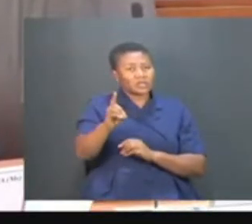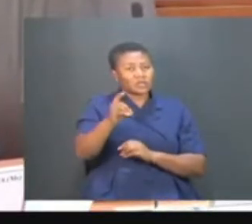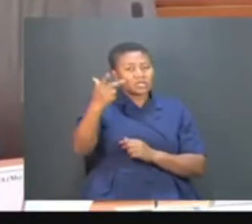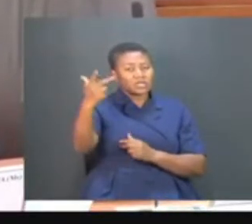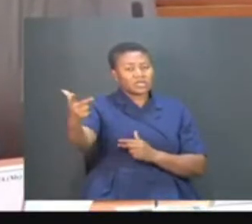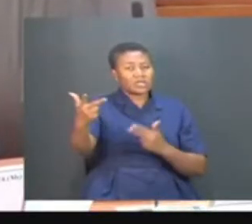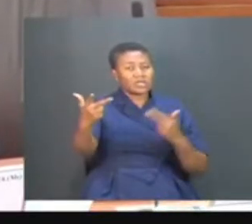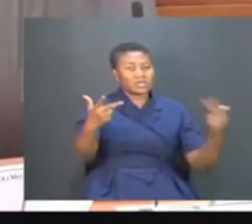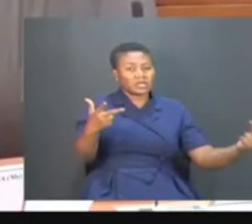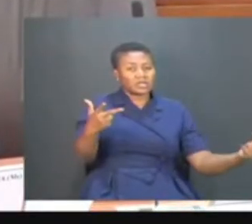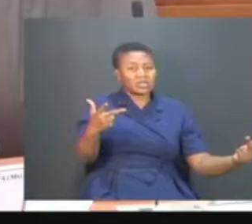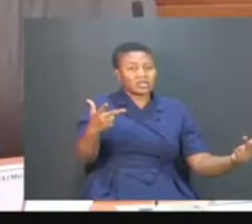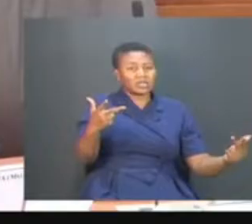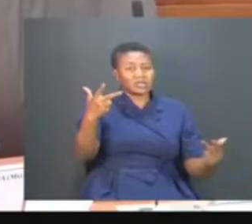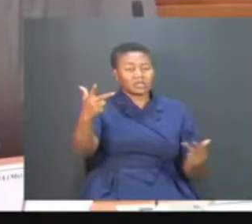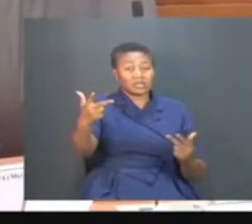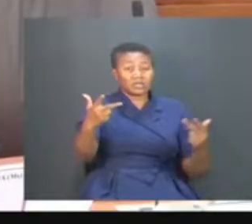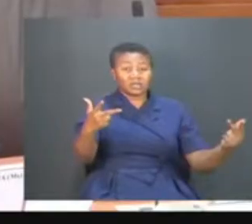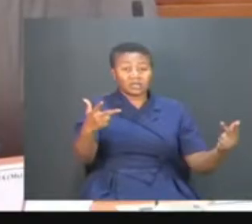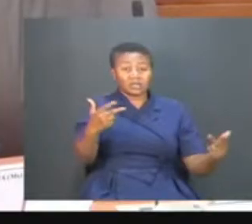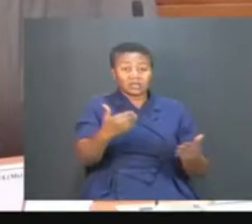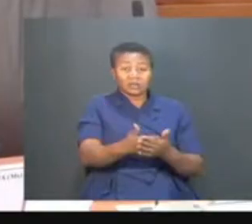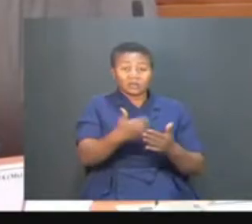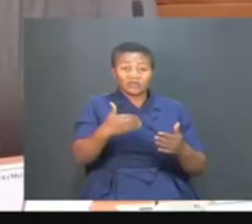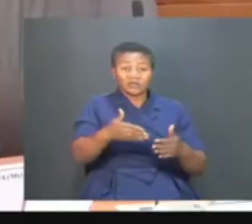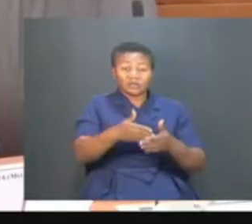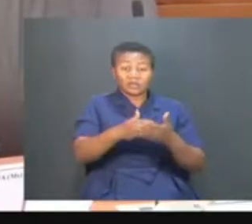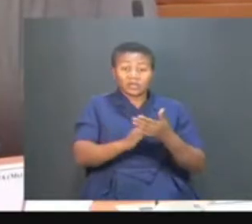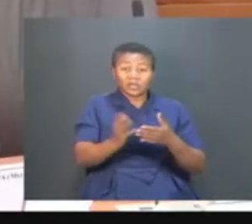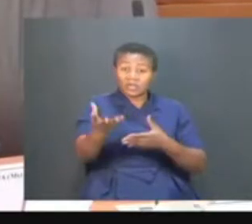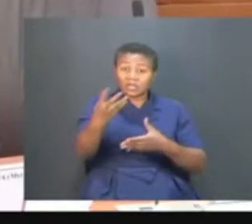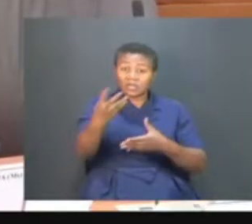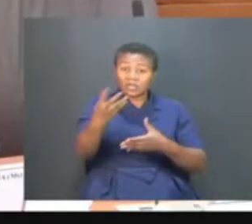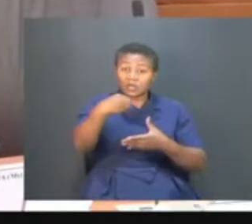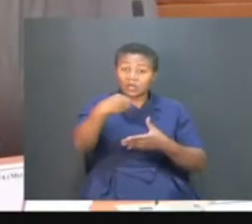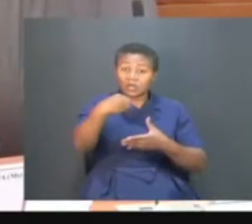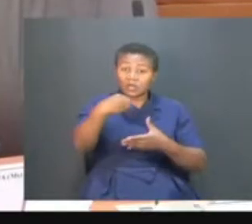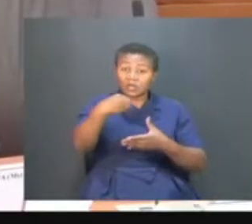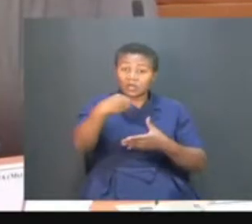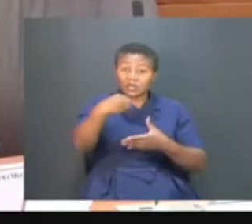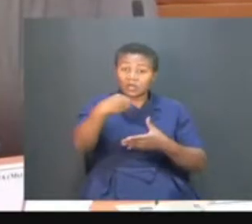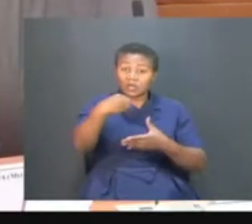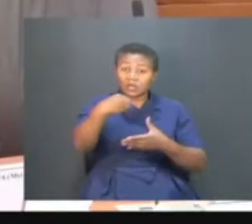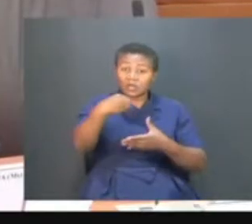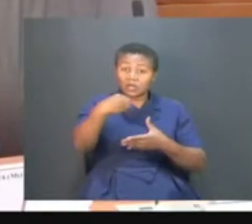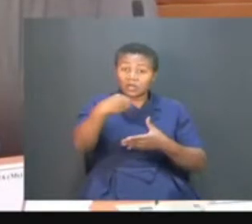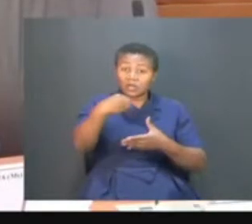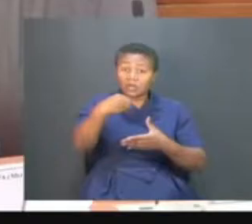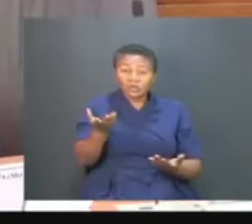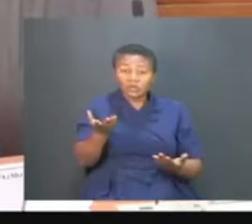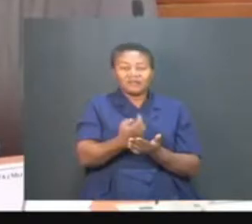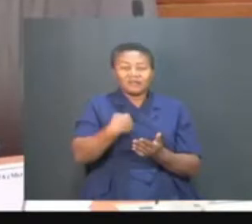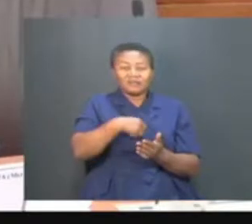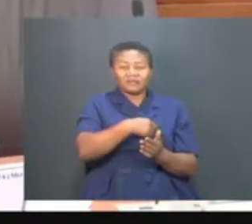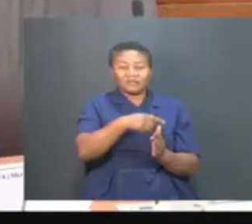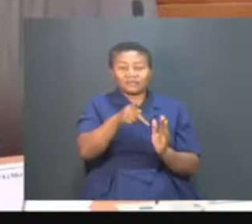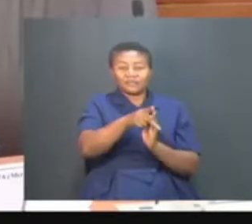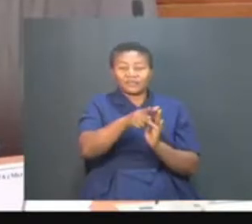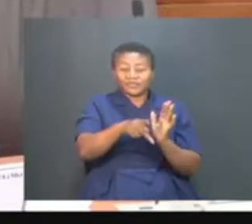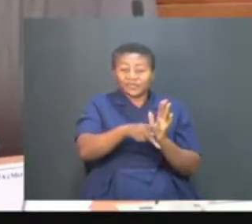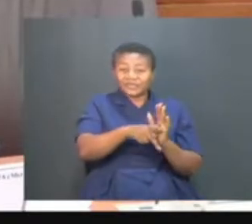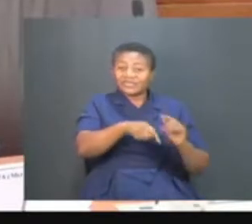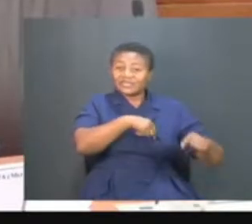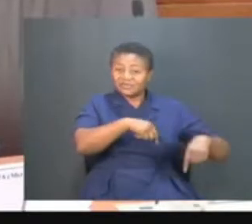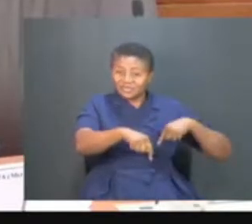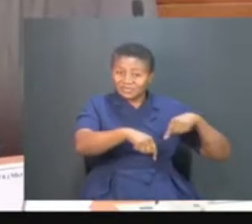this is 24 hours. Including those who have spoken? No, they have spoken already. I'm talking about outstanding. We have 3 outstanding there. Come. The